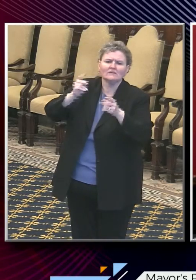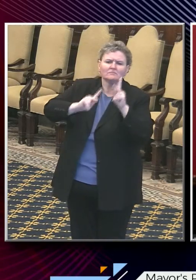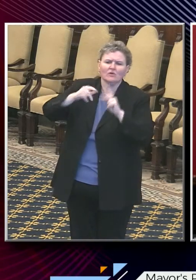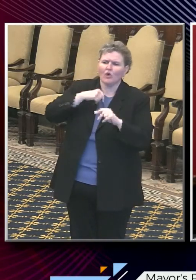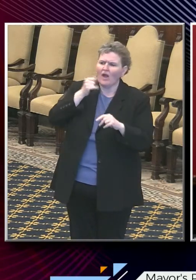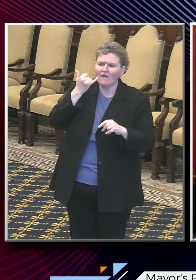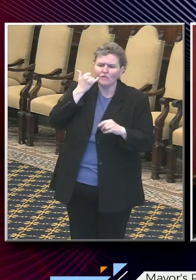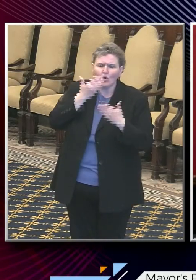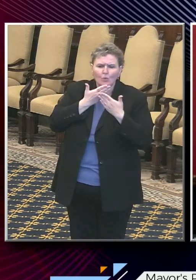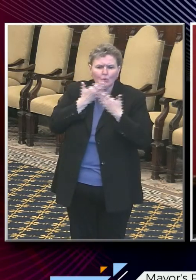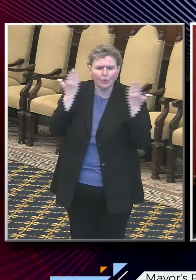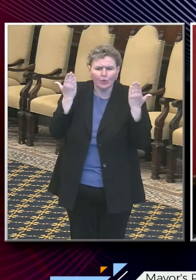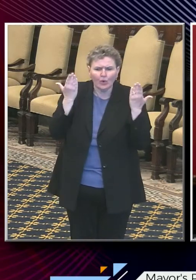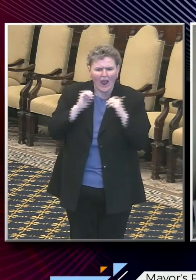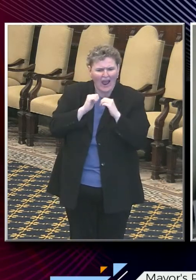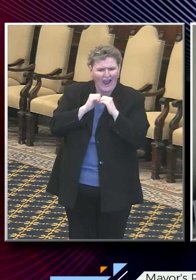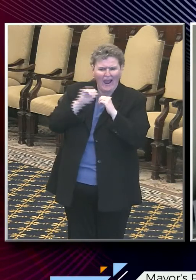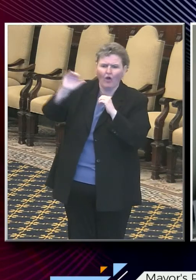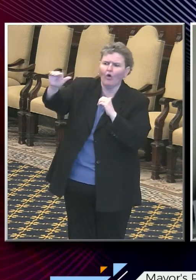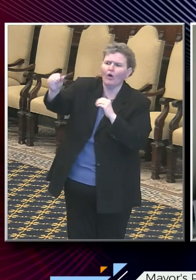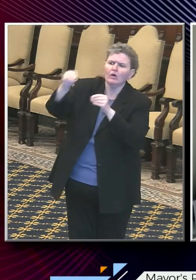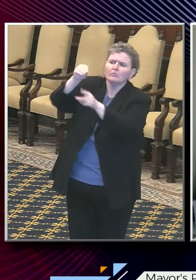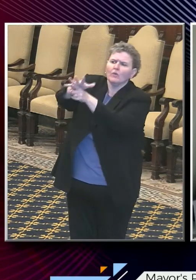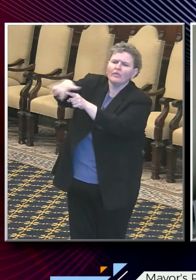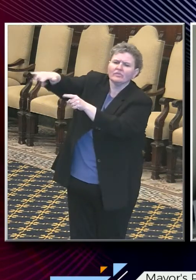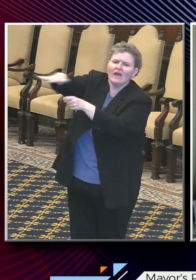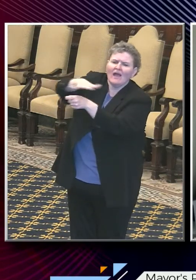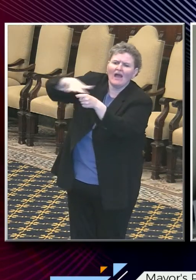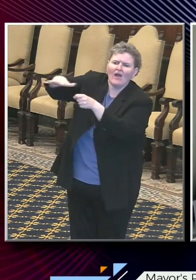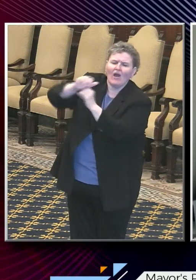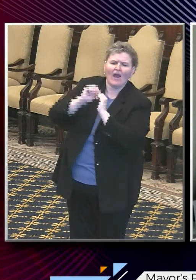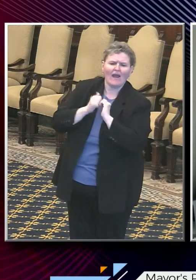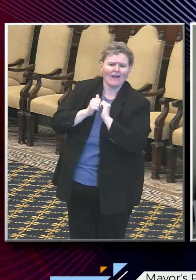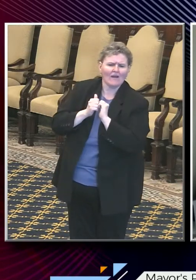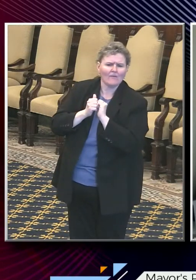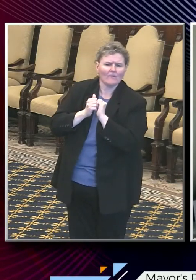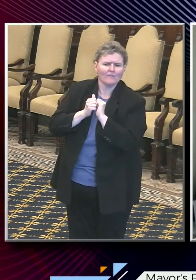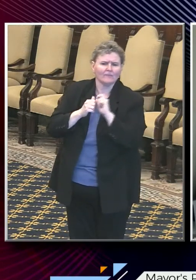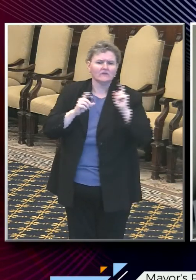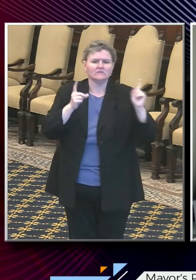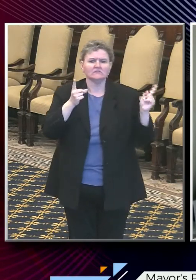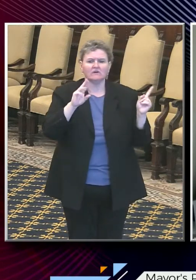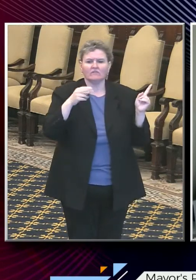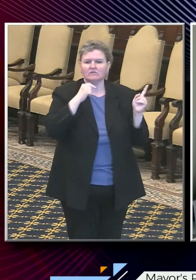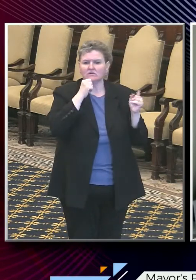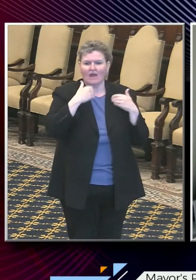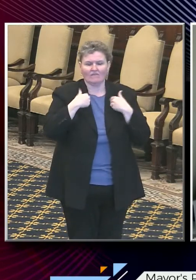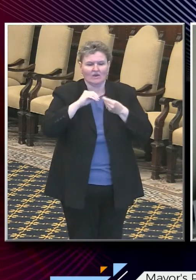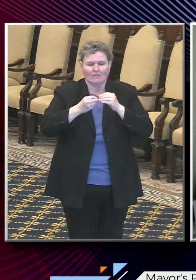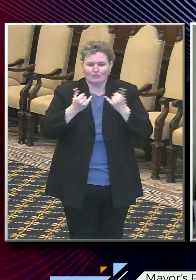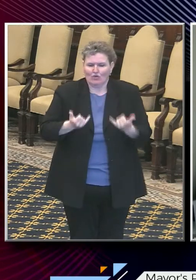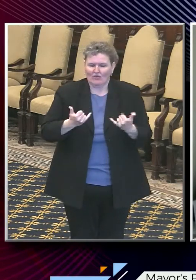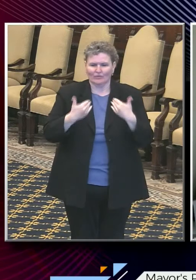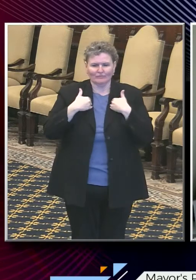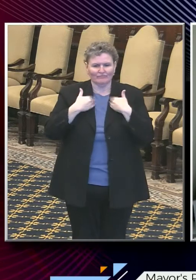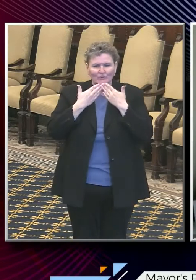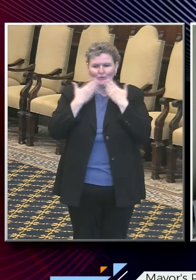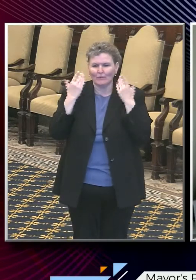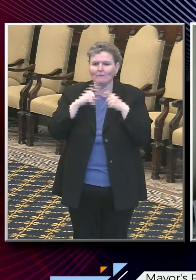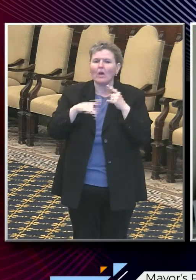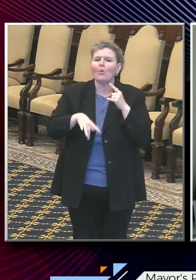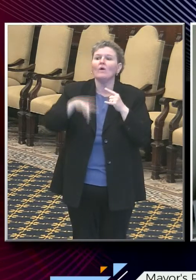testing might be appropriate, and to see what kind of physical barriers we can put in place to protect the people who are living in these close